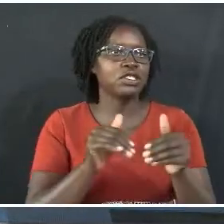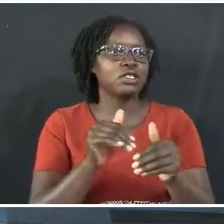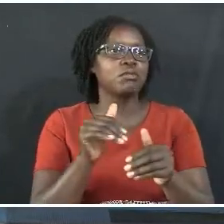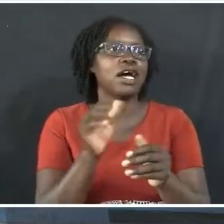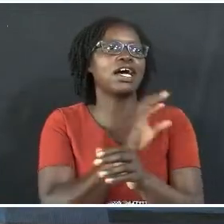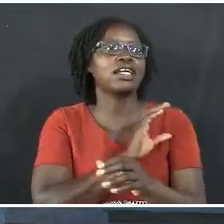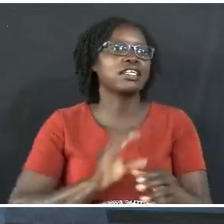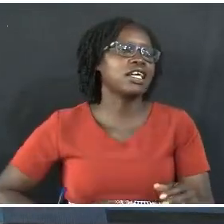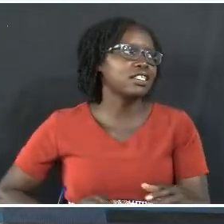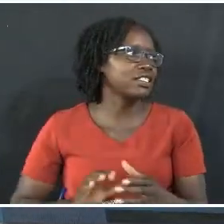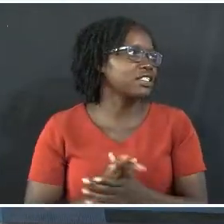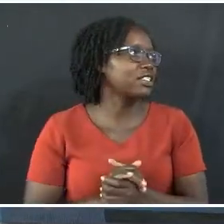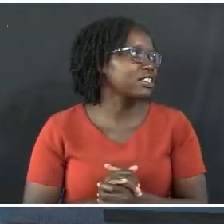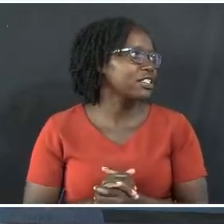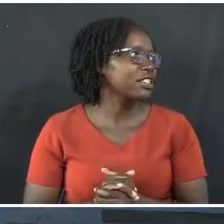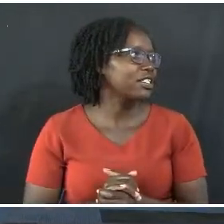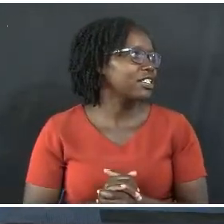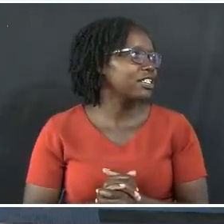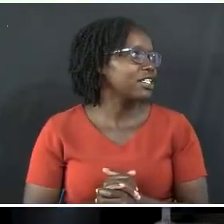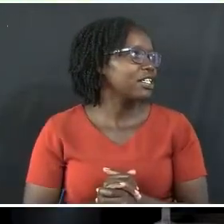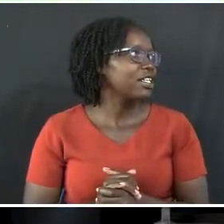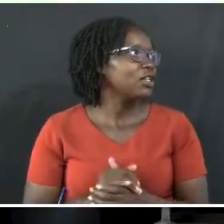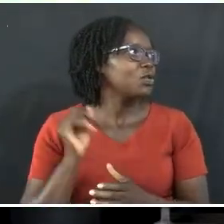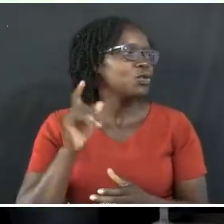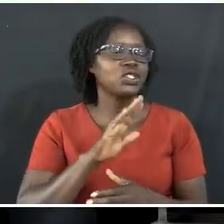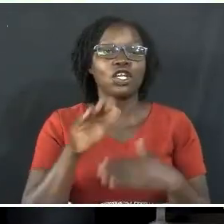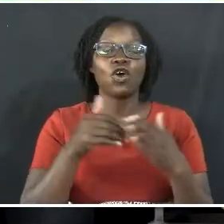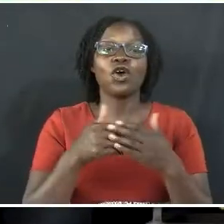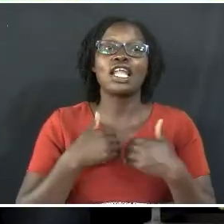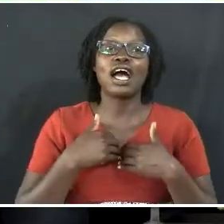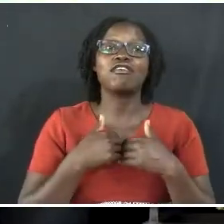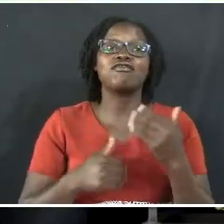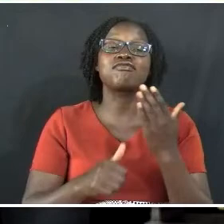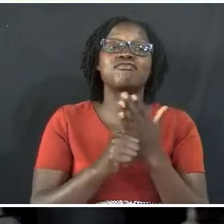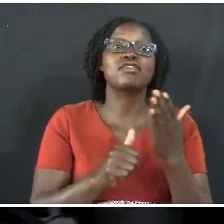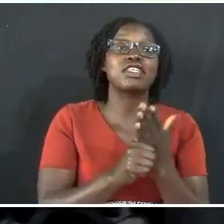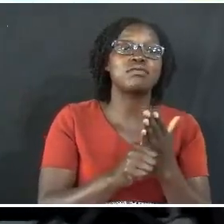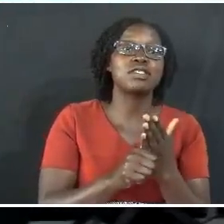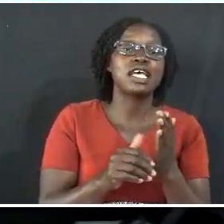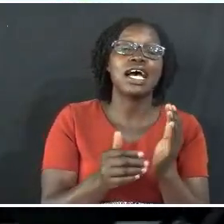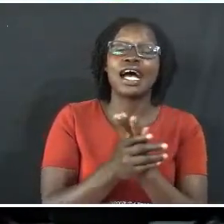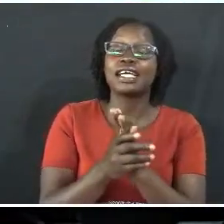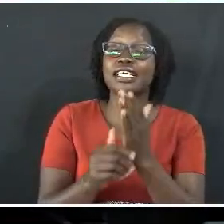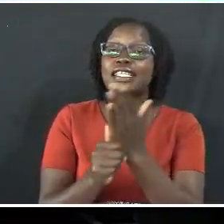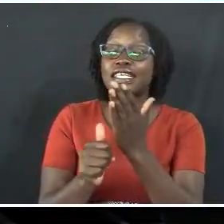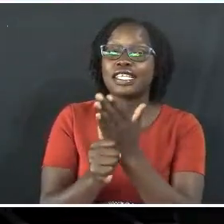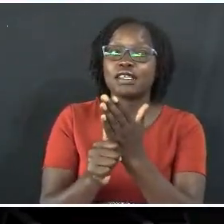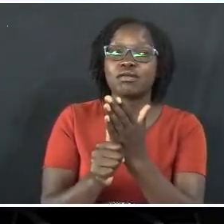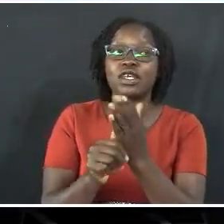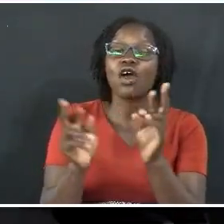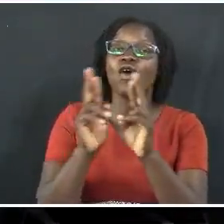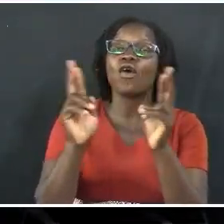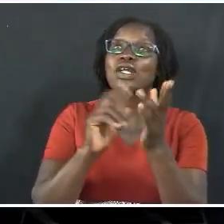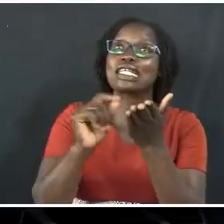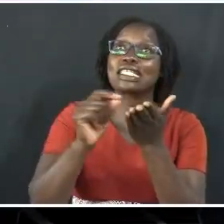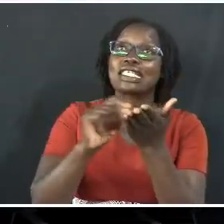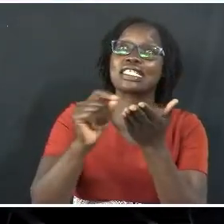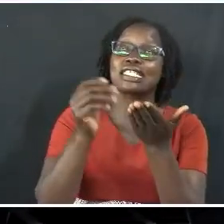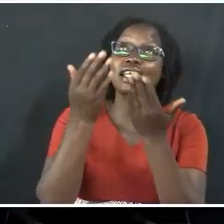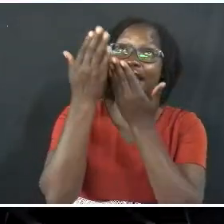Christ. Amen. We shall all have names, and the names are already